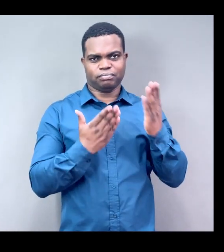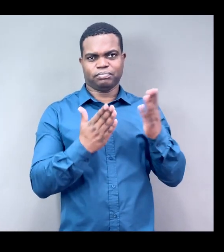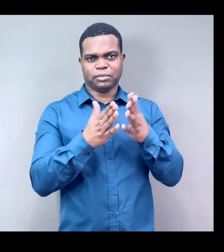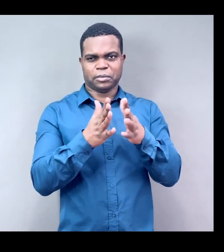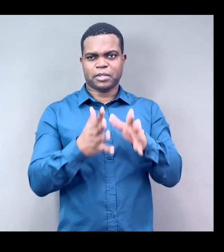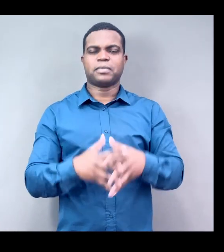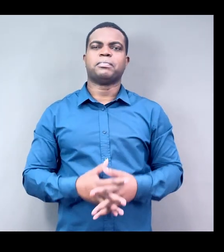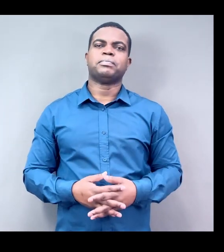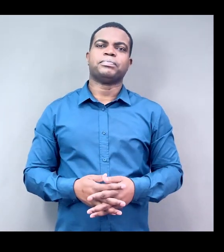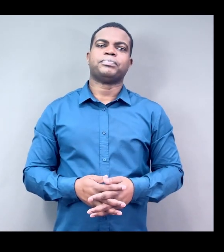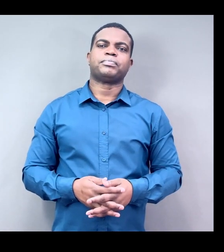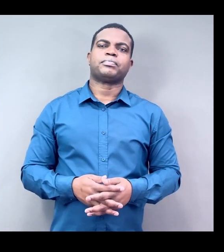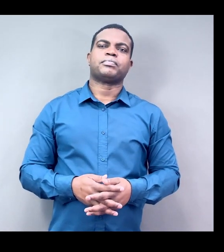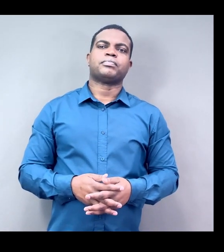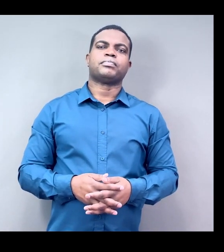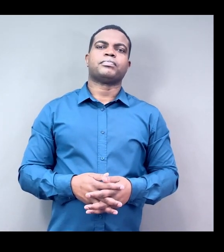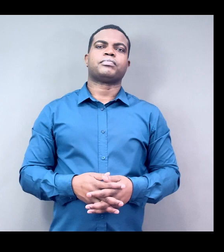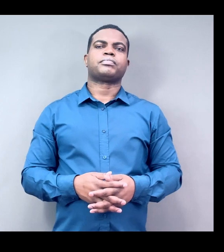bound.